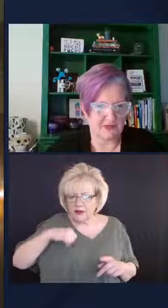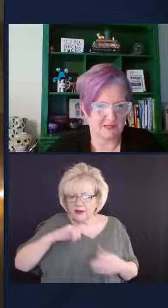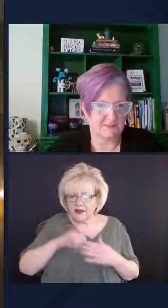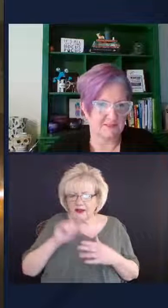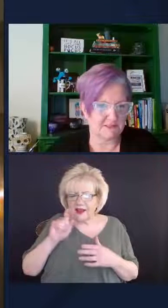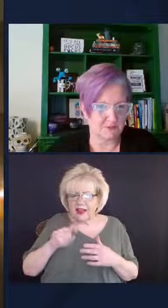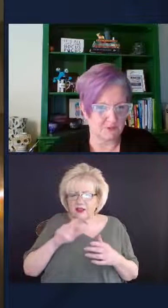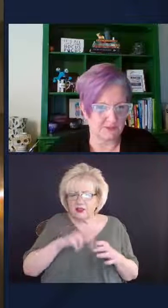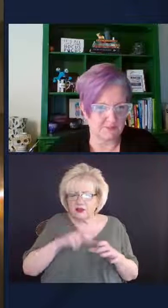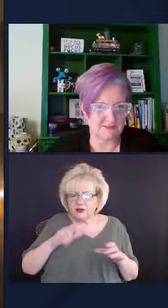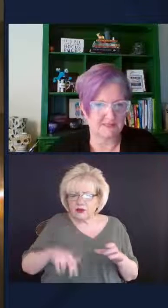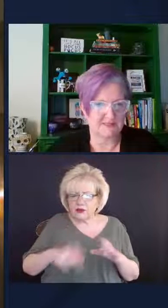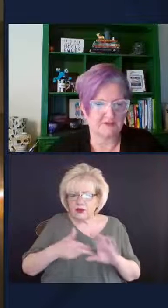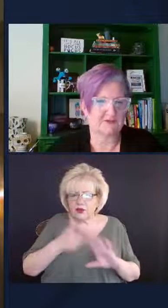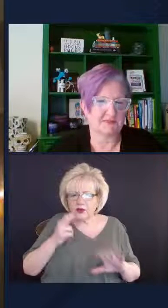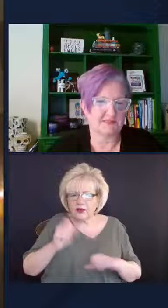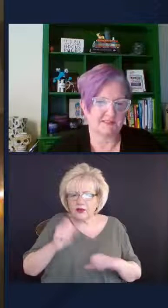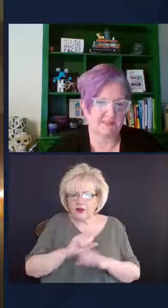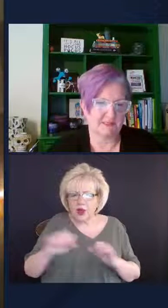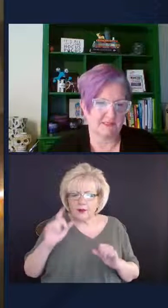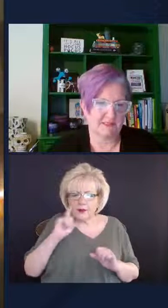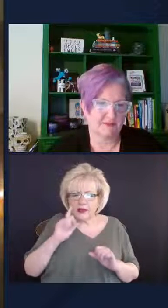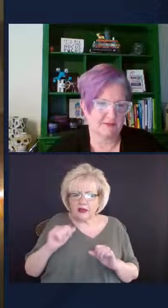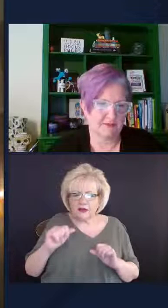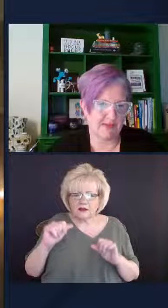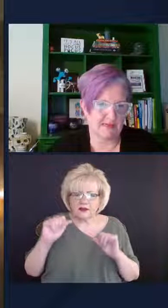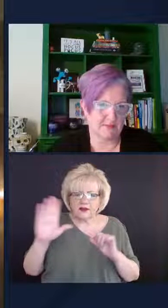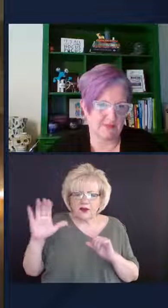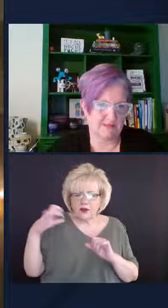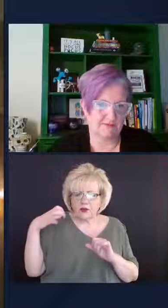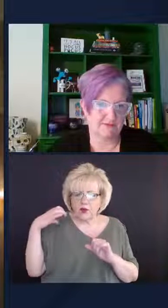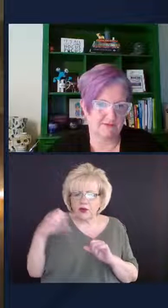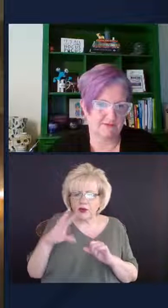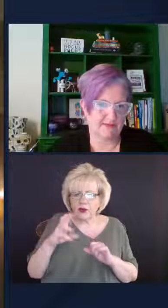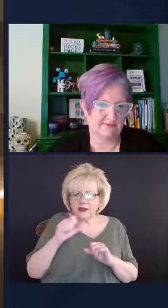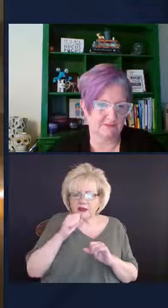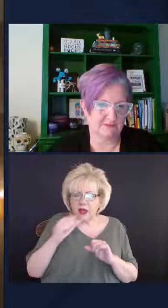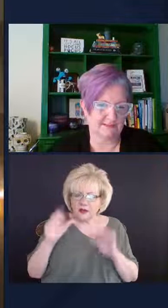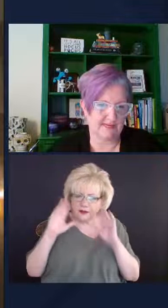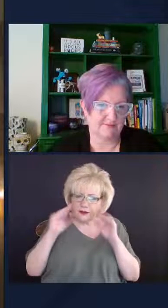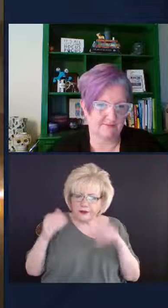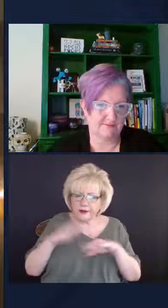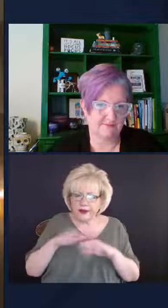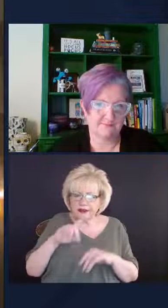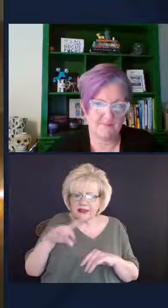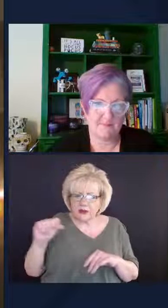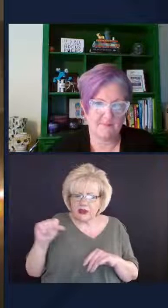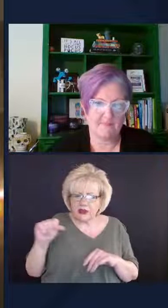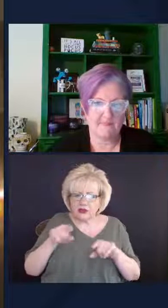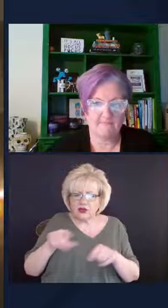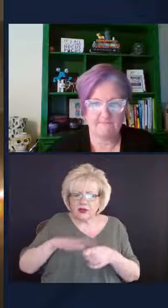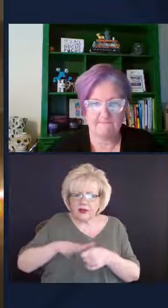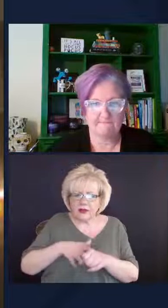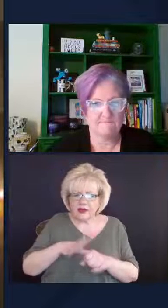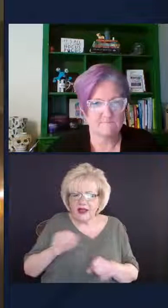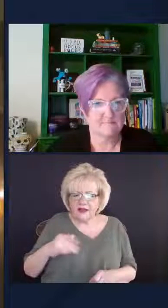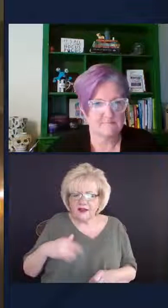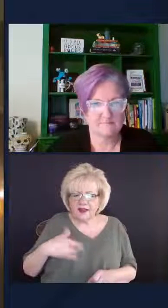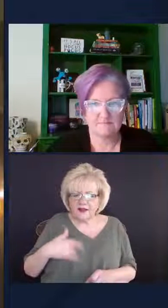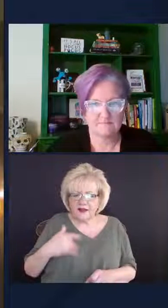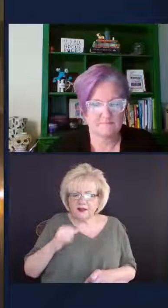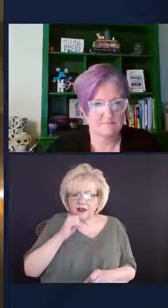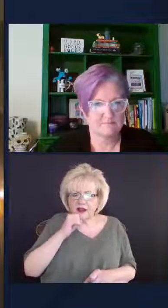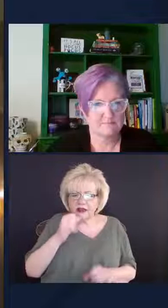quit their job because their employer wasn't centering disability during the pandemic and felt unsafe. Mm. I'm